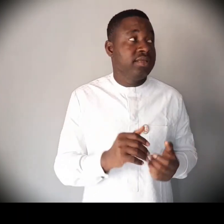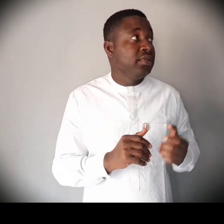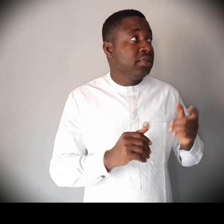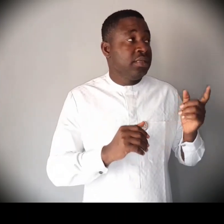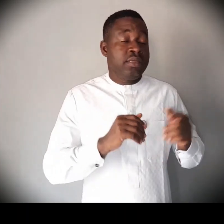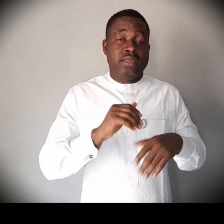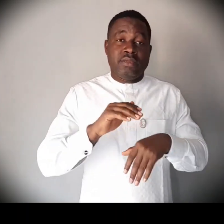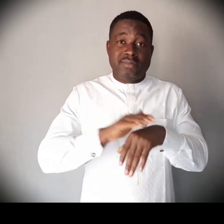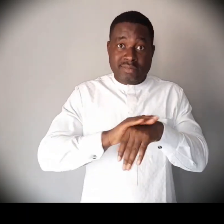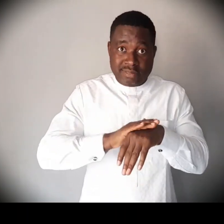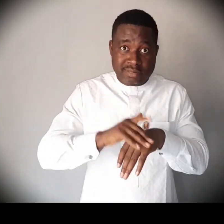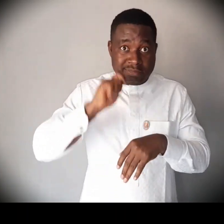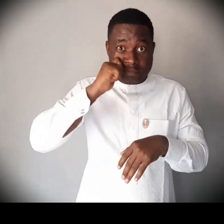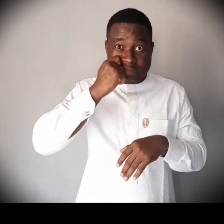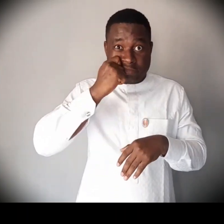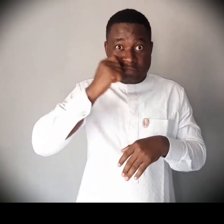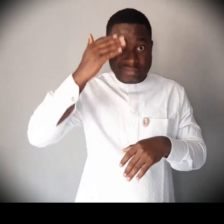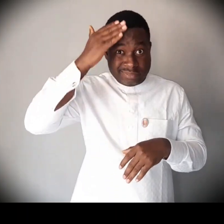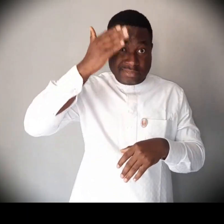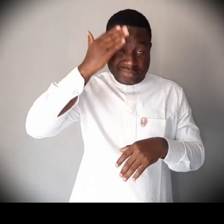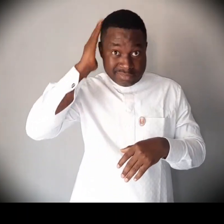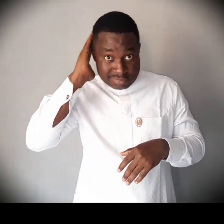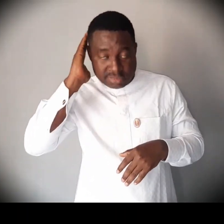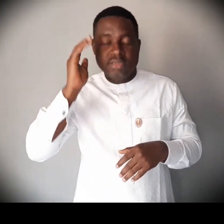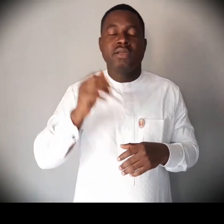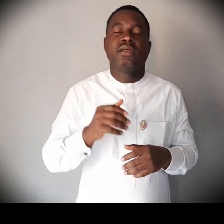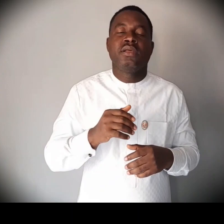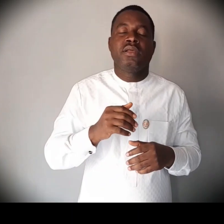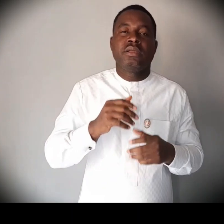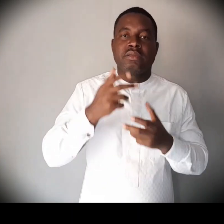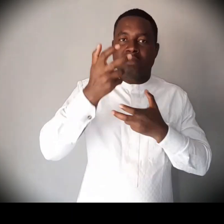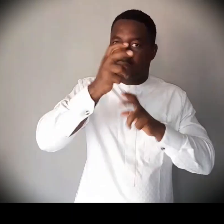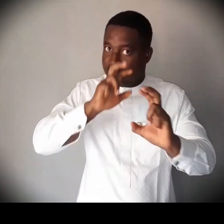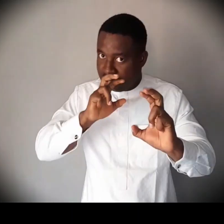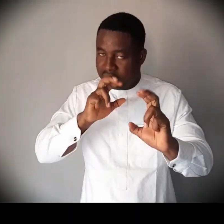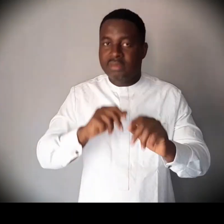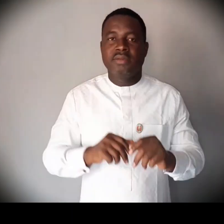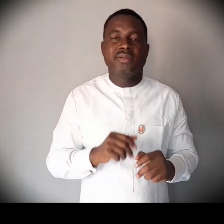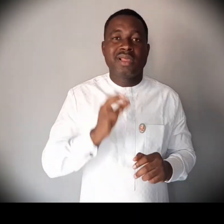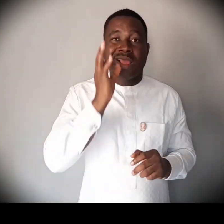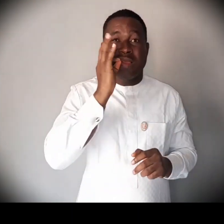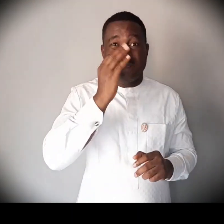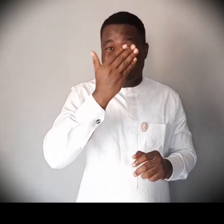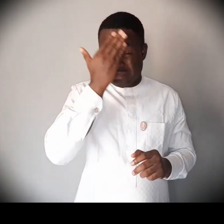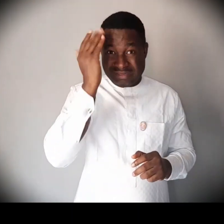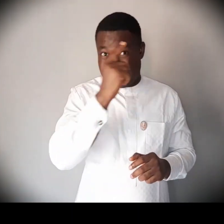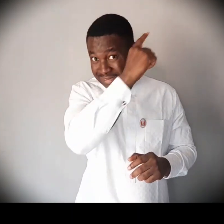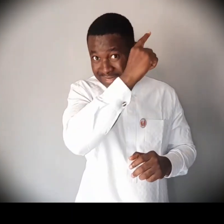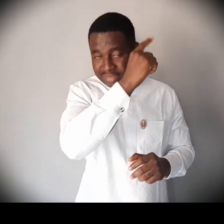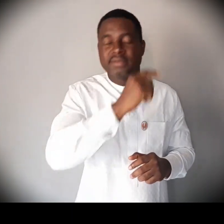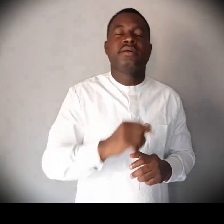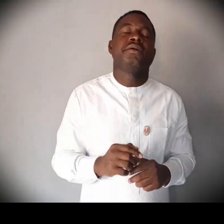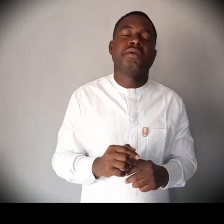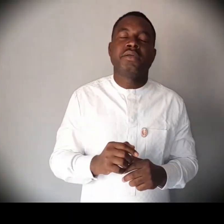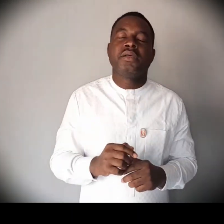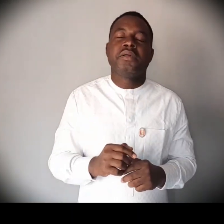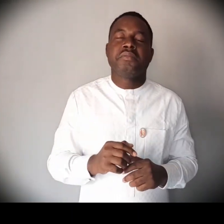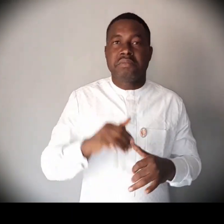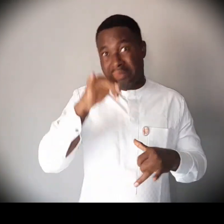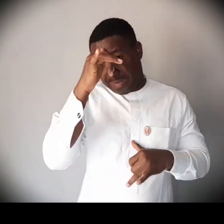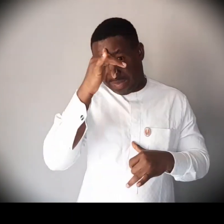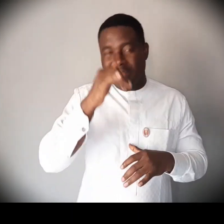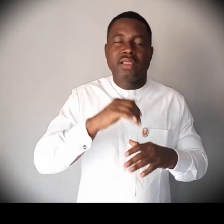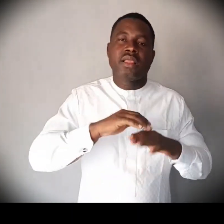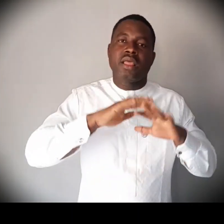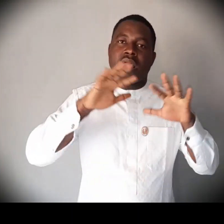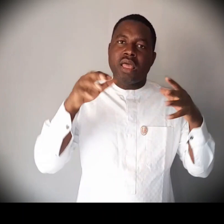How do we do this? By continuing to educate our communities about the need to preserve